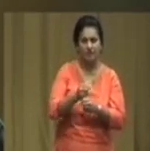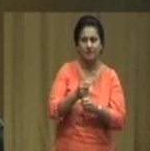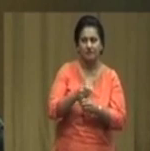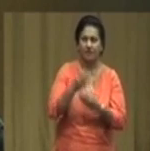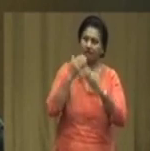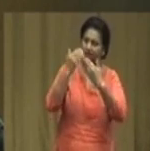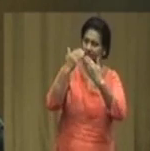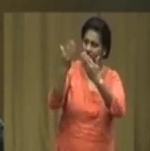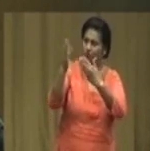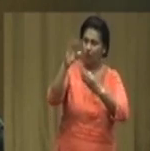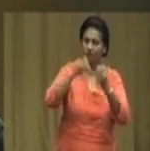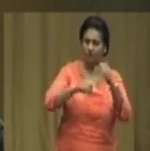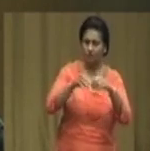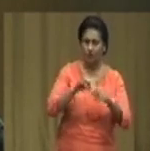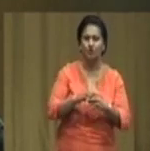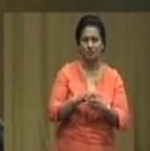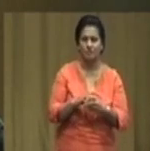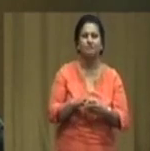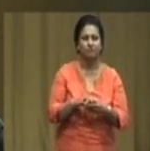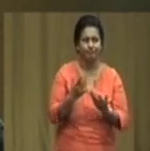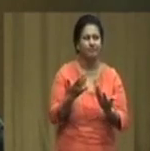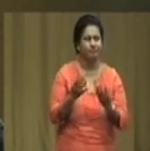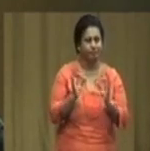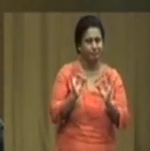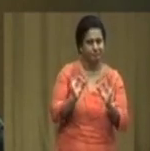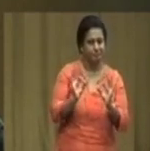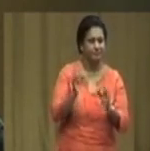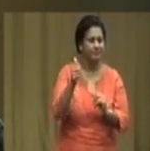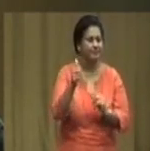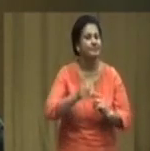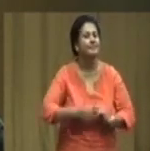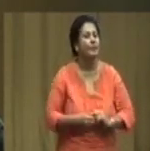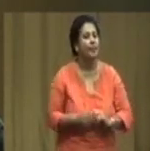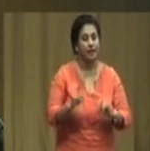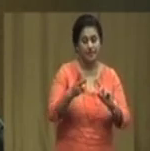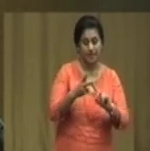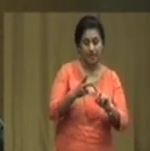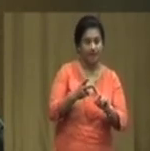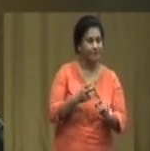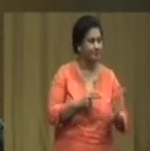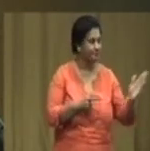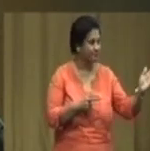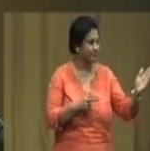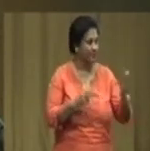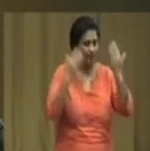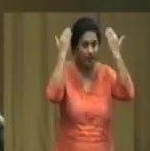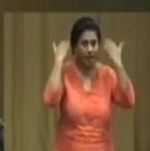for your contribution. It was inspiring. Ernest, I must say,